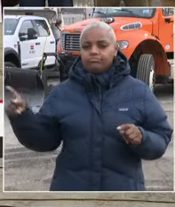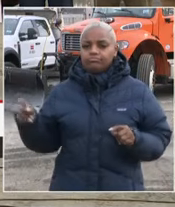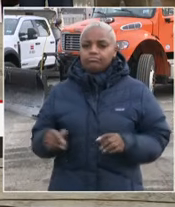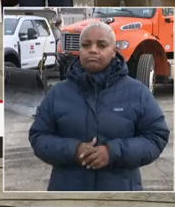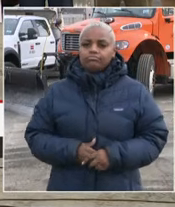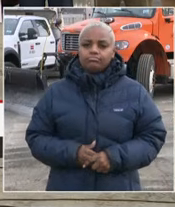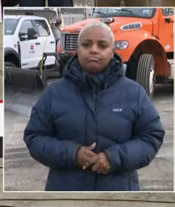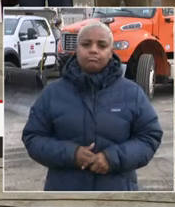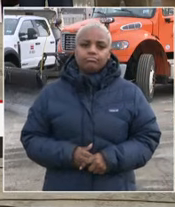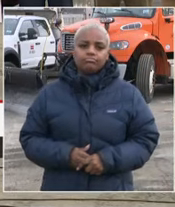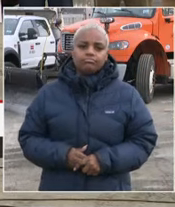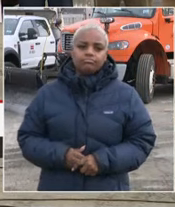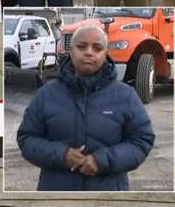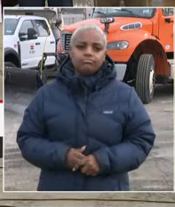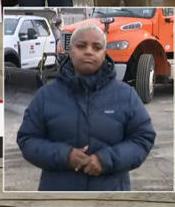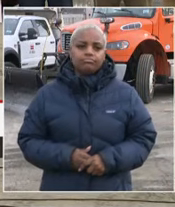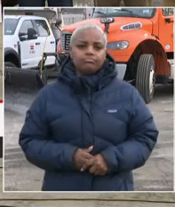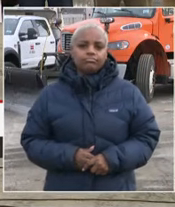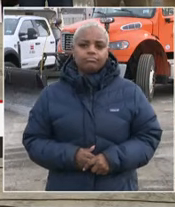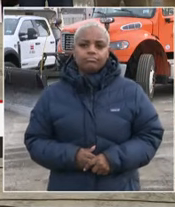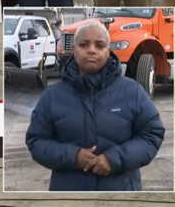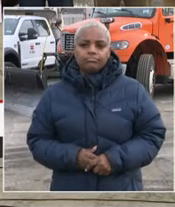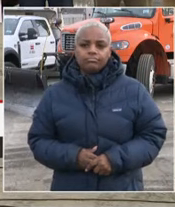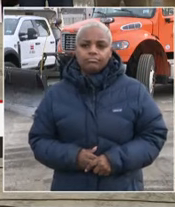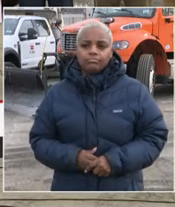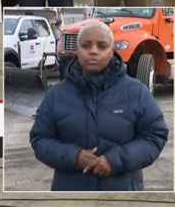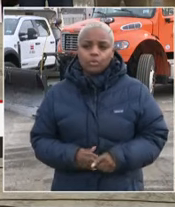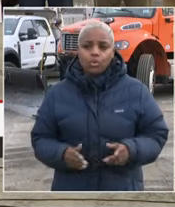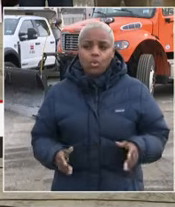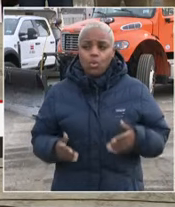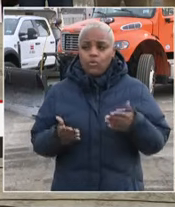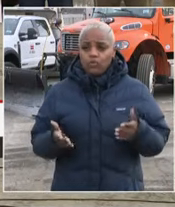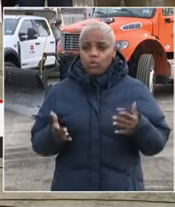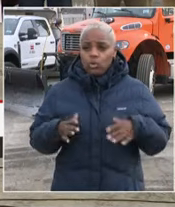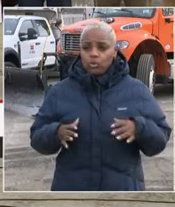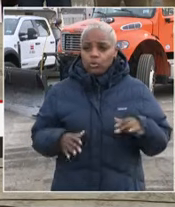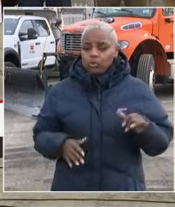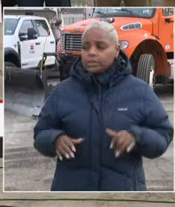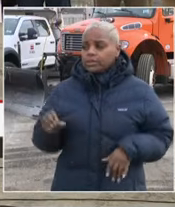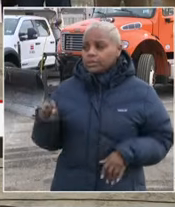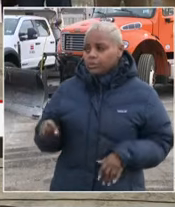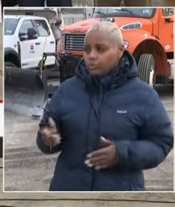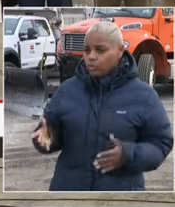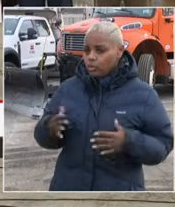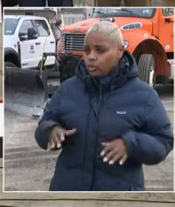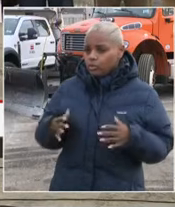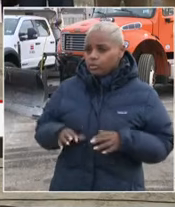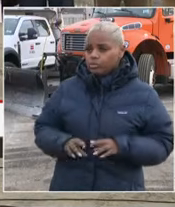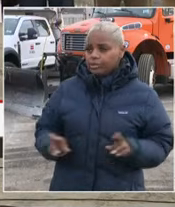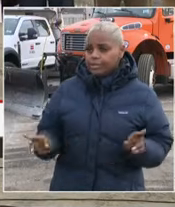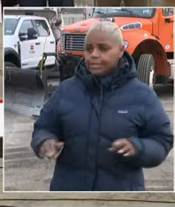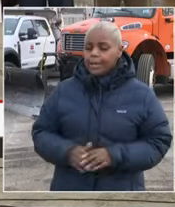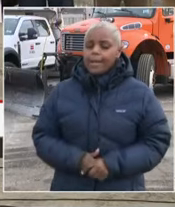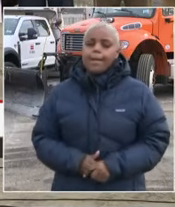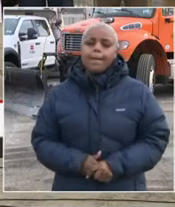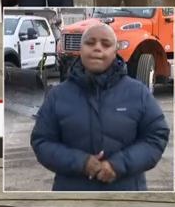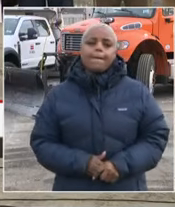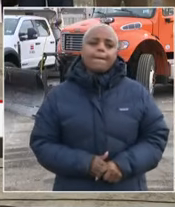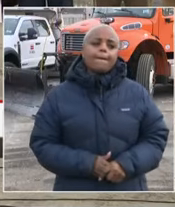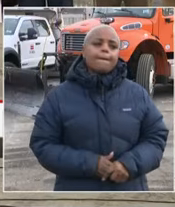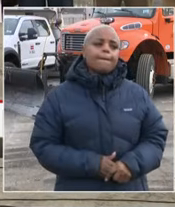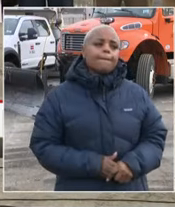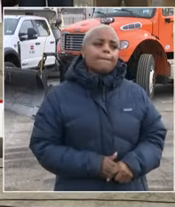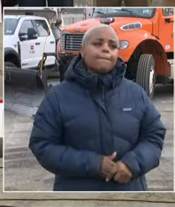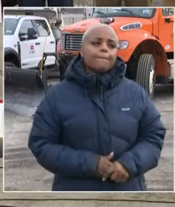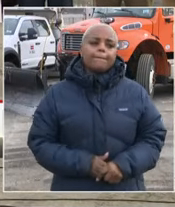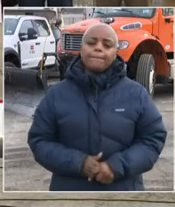Yes, our shelters, our low barrier shelters, offer clothing. Our daytime drop-in centers offer clothing. Thank you. Can I just follow up on that?